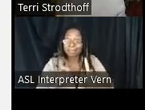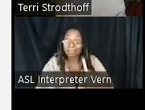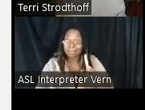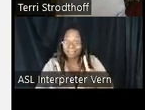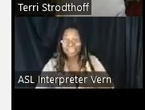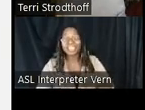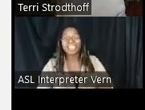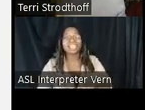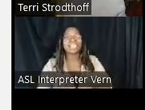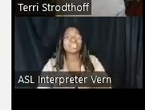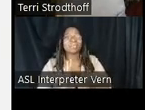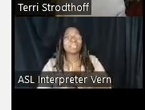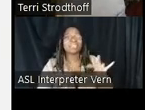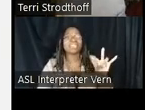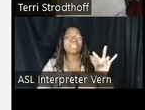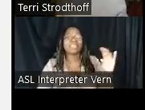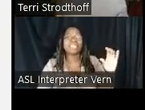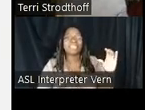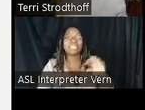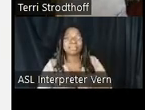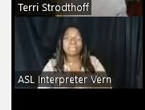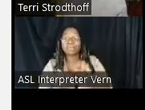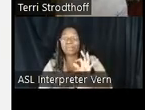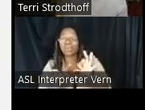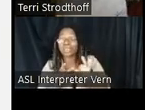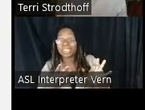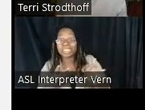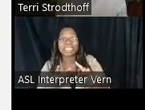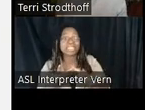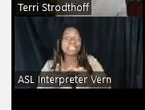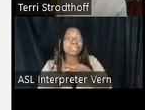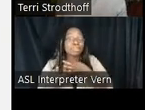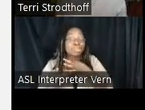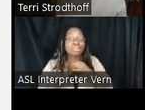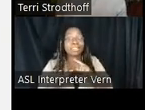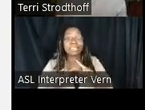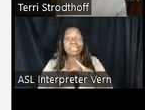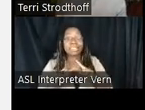the 7 C's are: we have choice in it, we engage curiously,